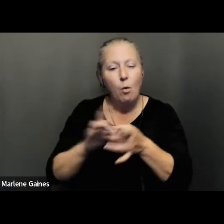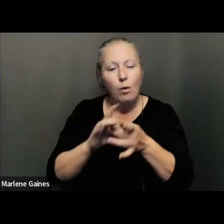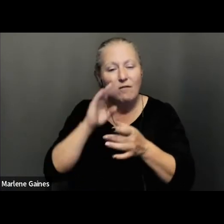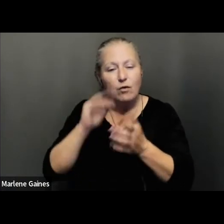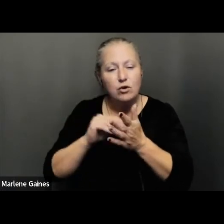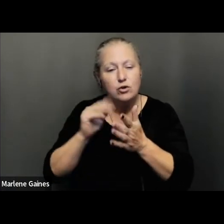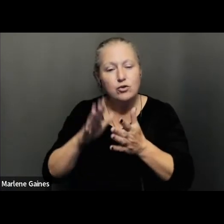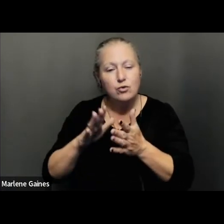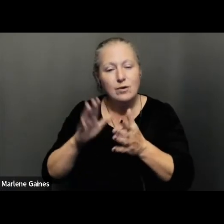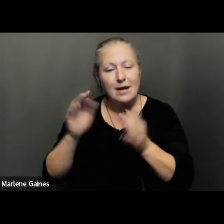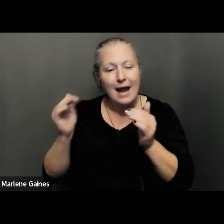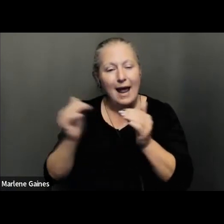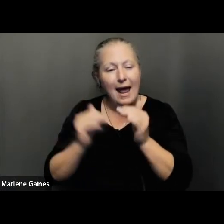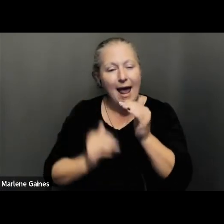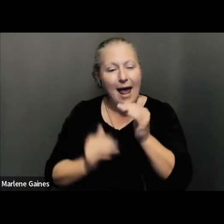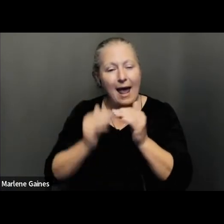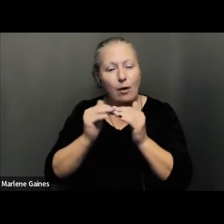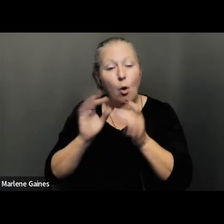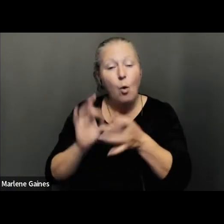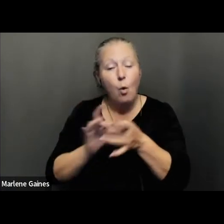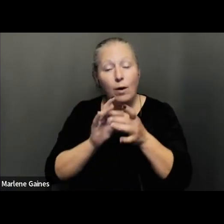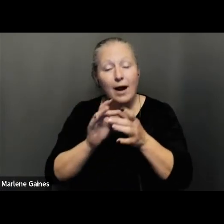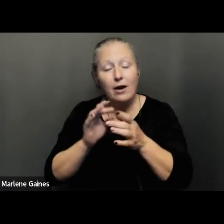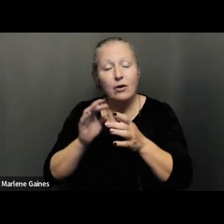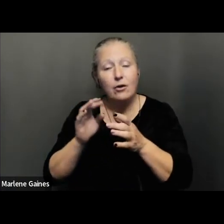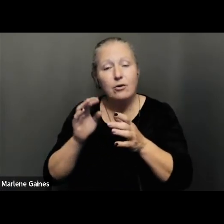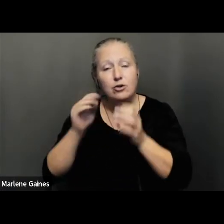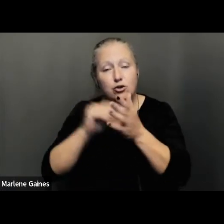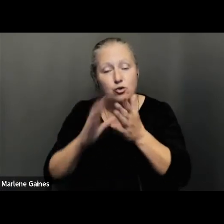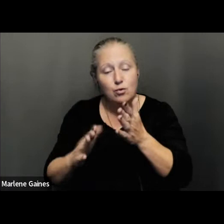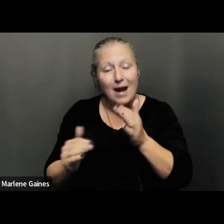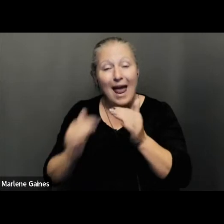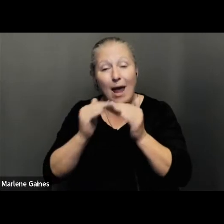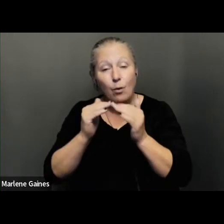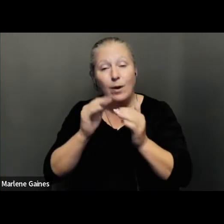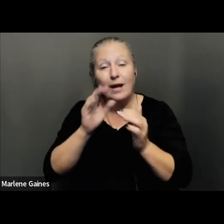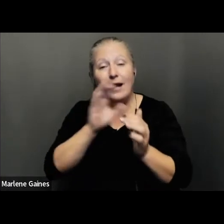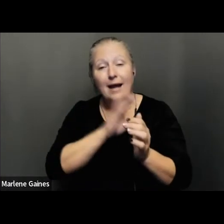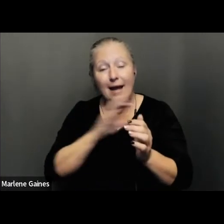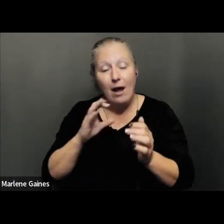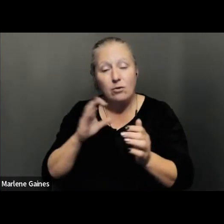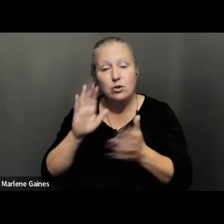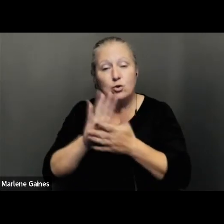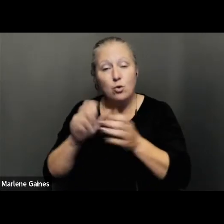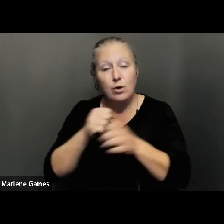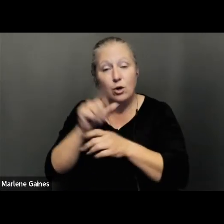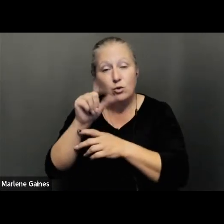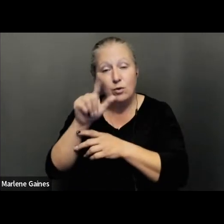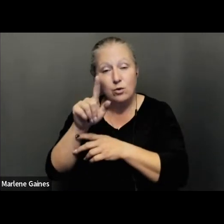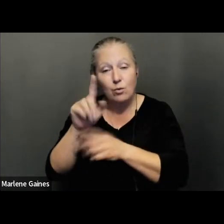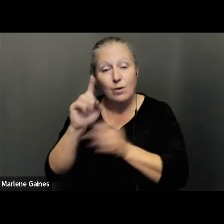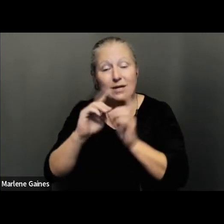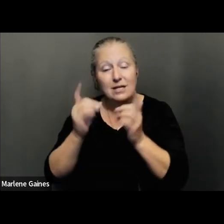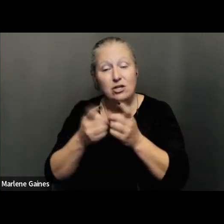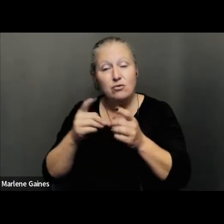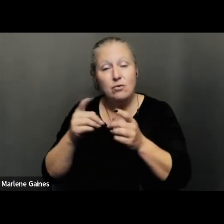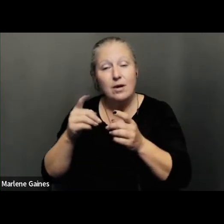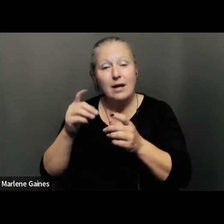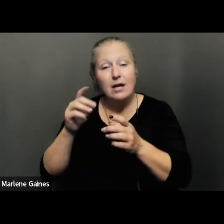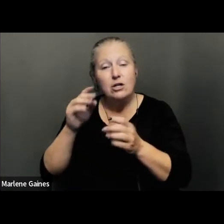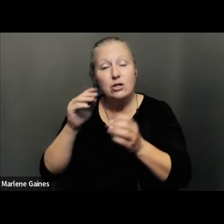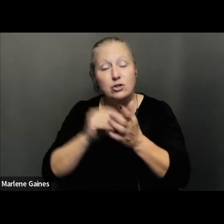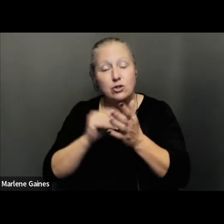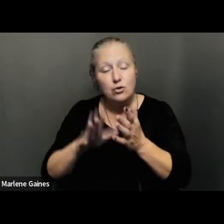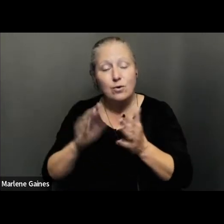equity accounts, the coordinator of student equity council. In the school year of 2021, the district initiated student equity